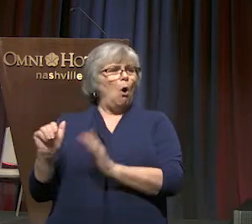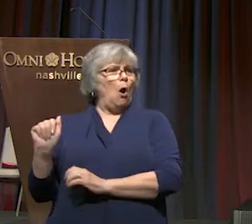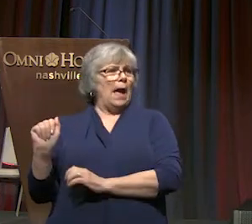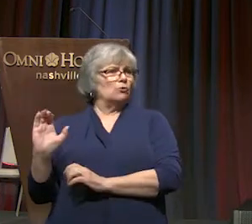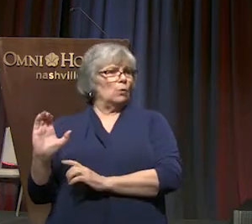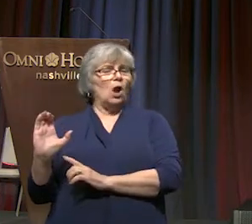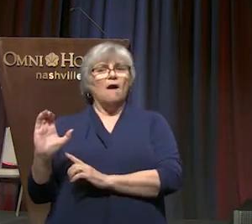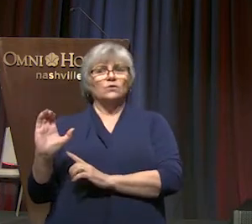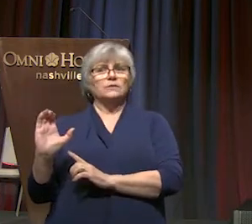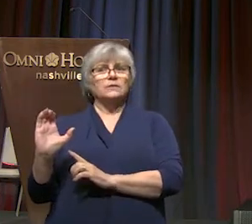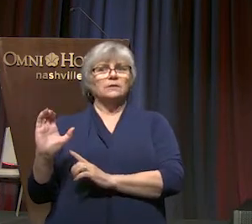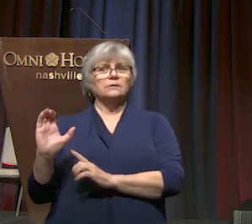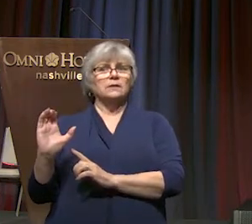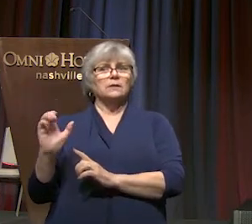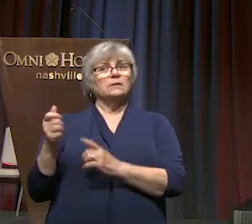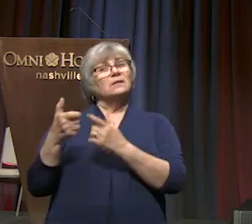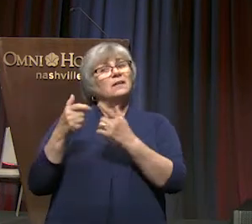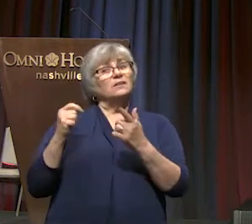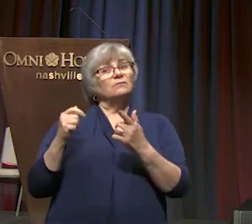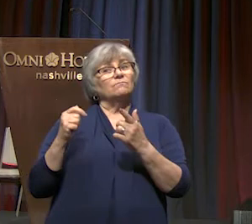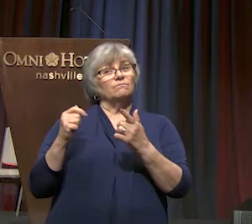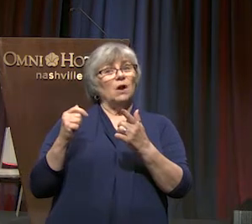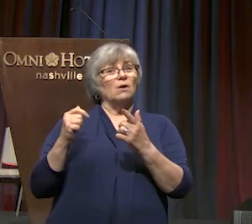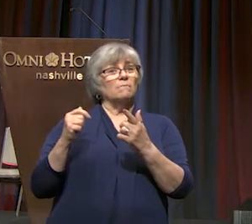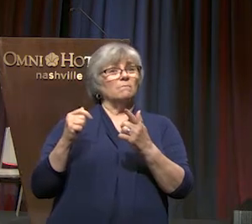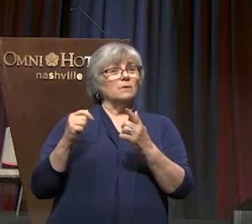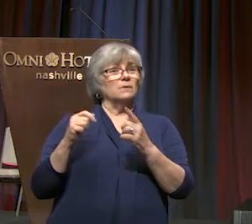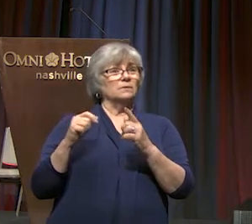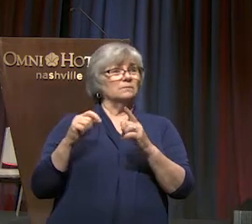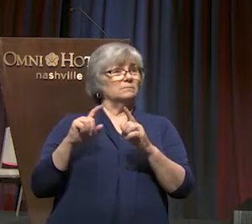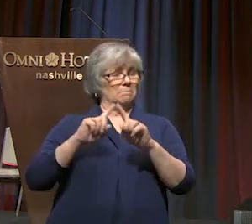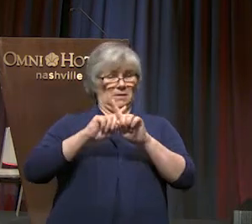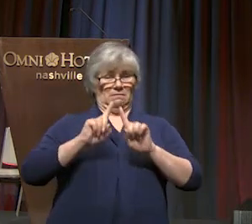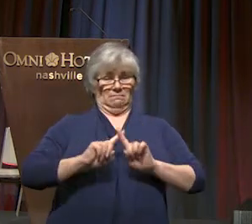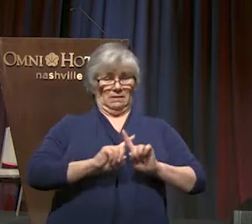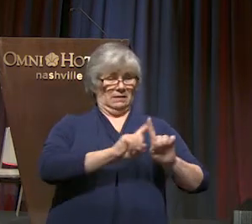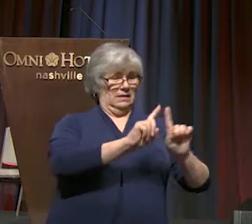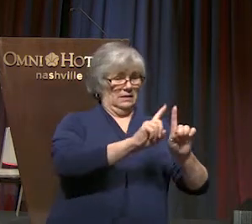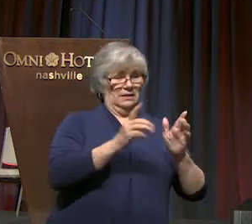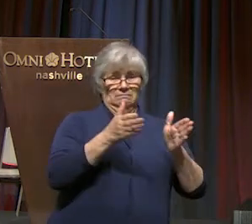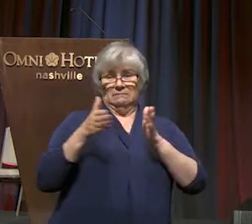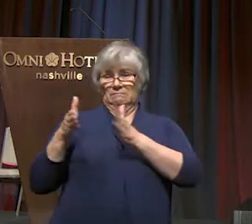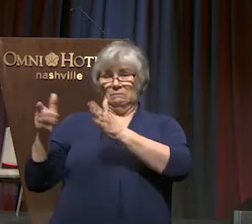conferences, of course, comes from the many different contexts in which we do mission.